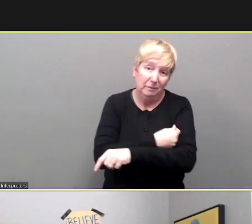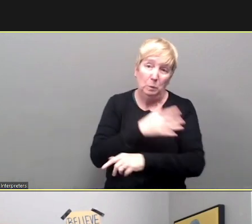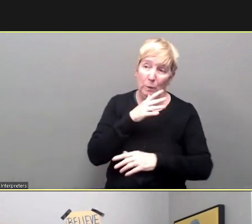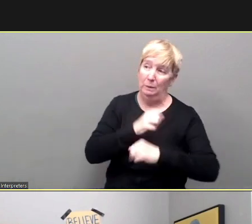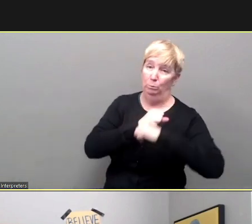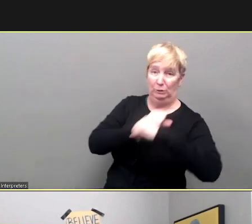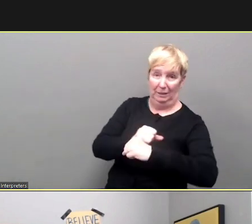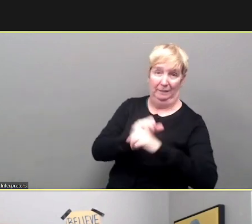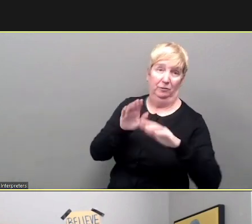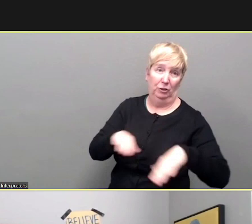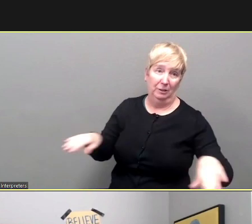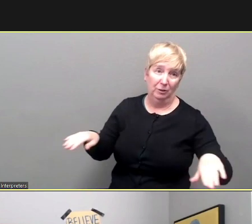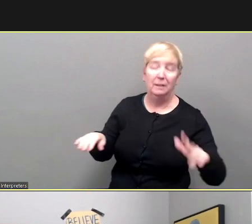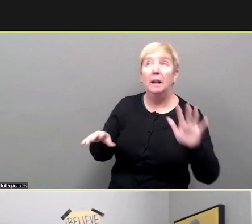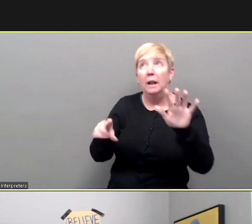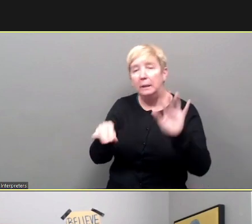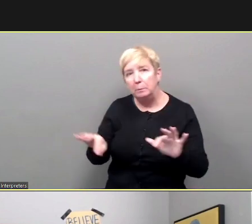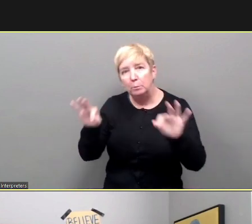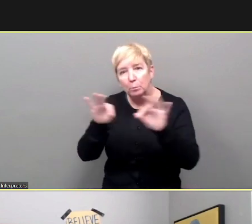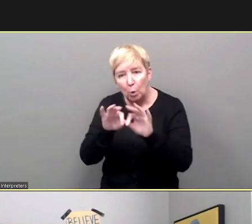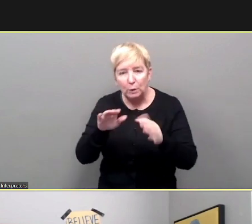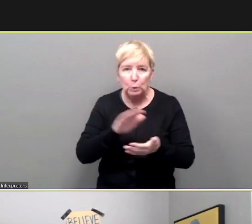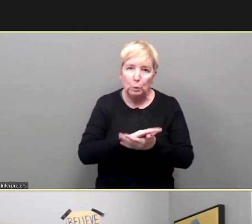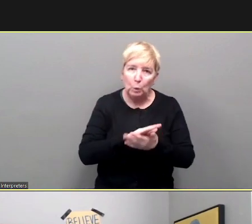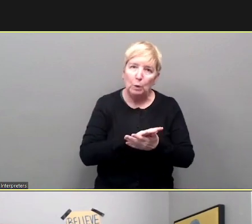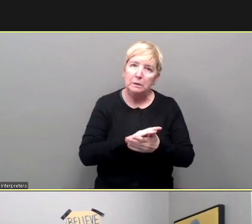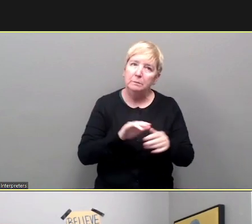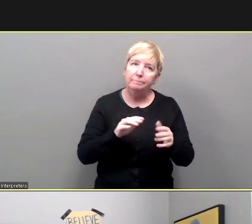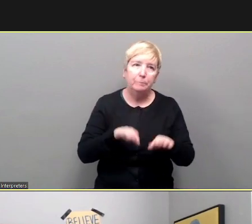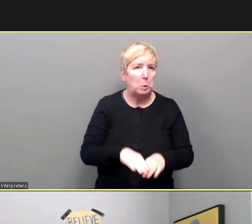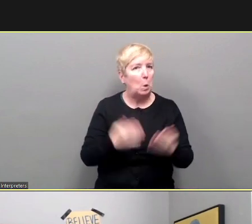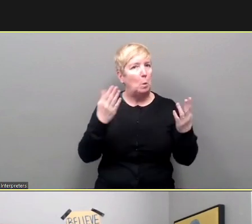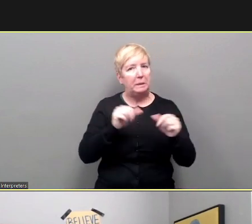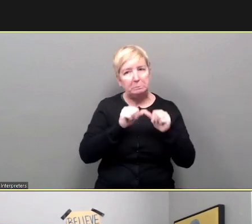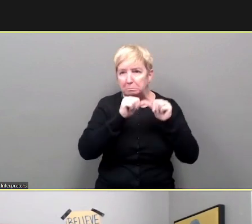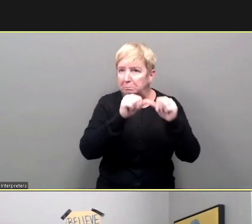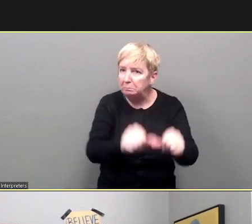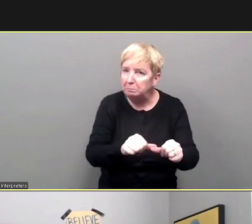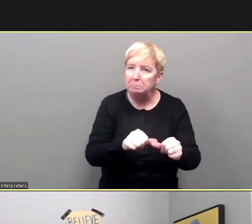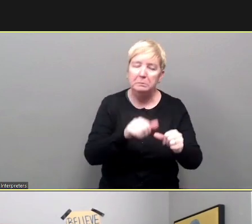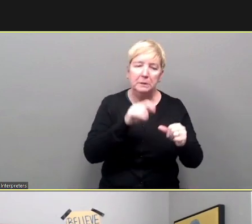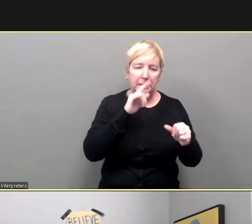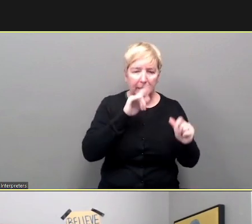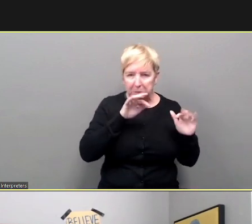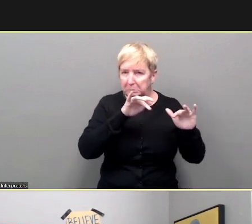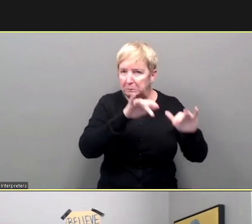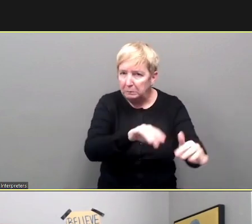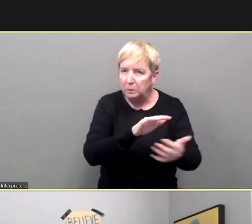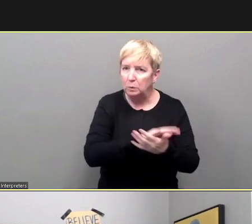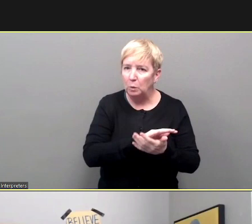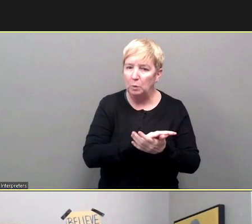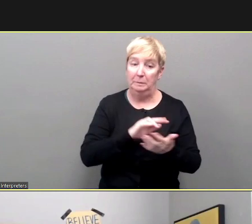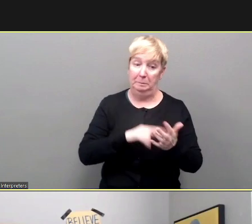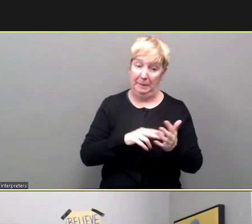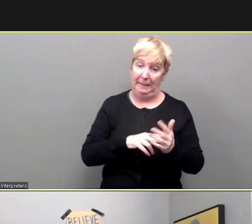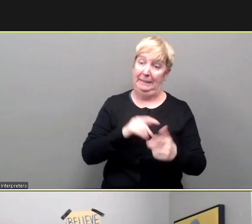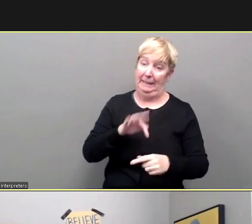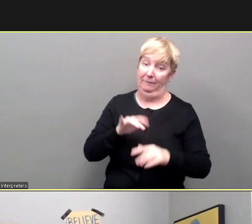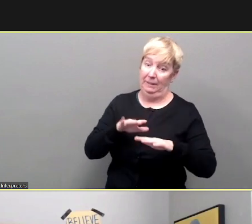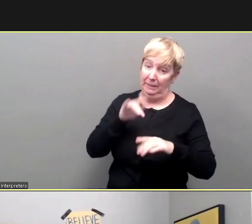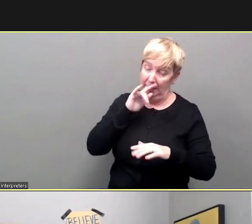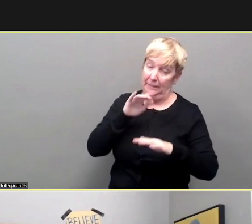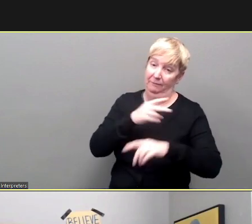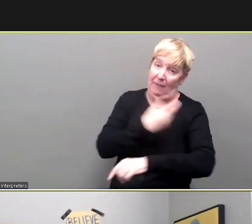Keeping schools open is really important for if kids are vaccinated, they're just not as likely to get